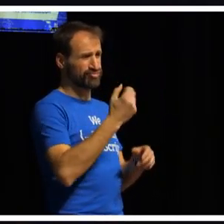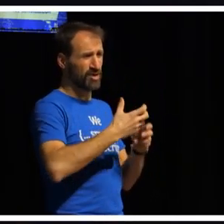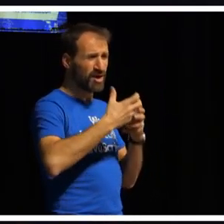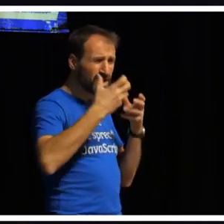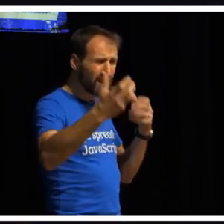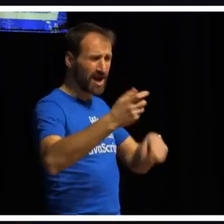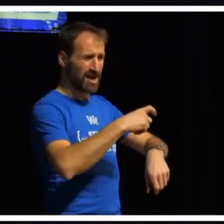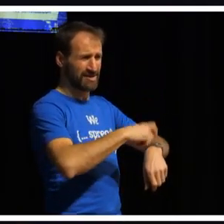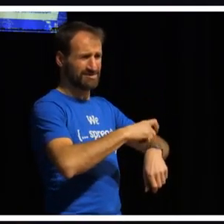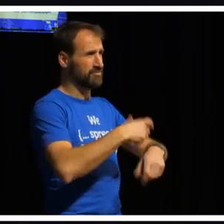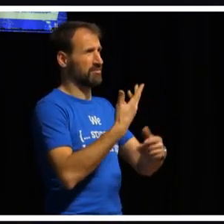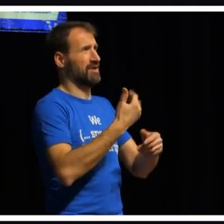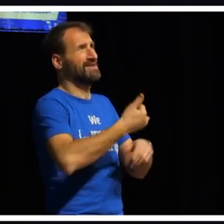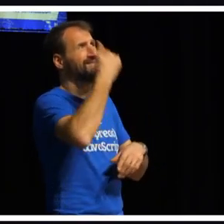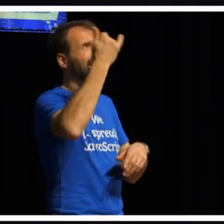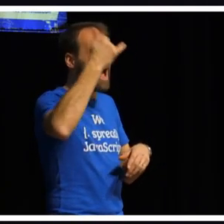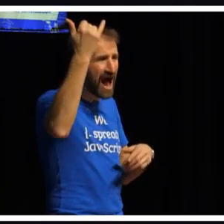years, depending on the battery.